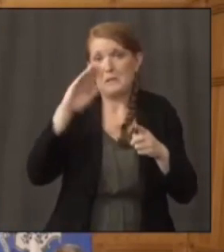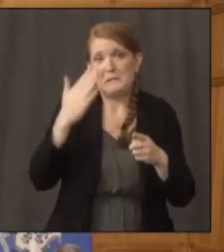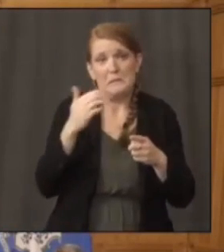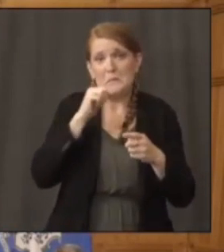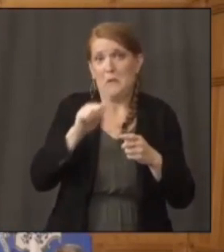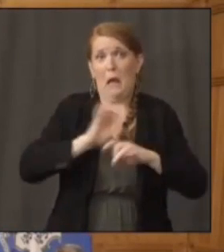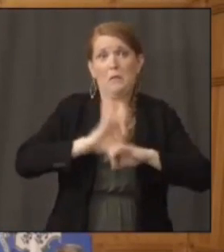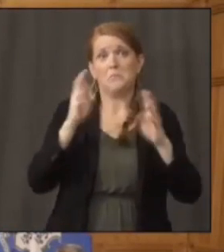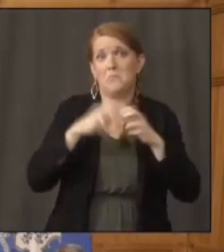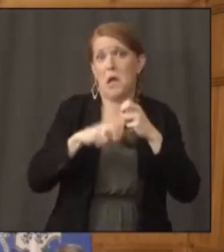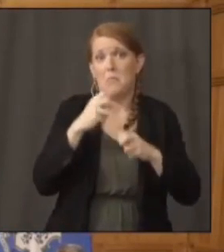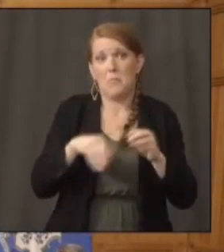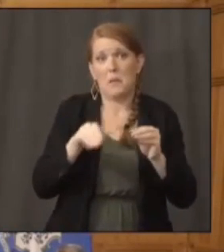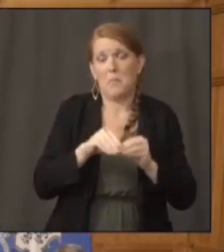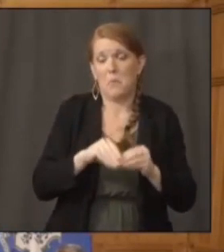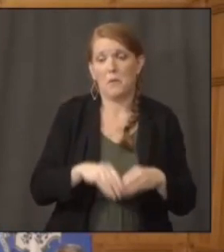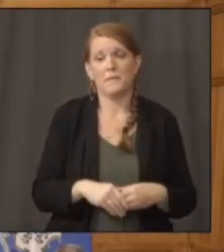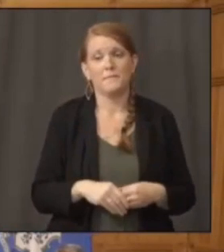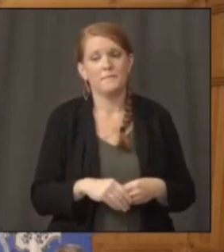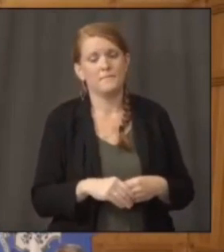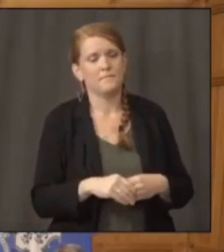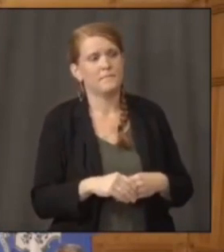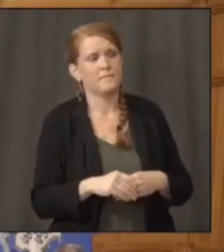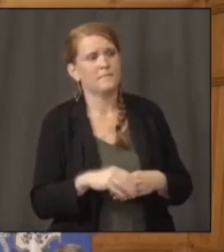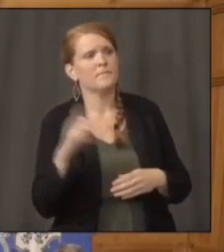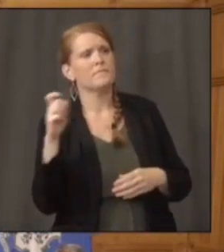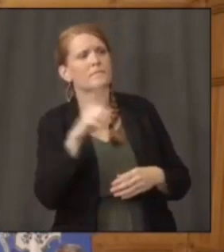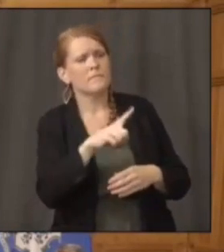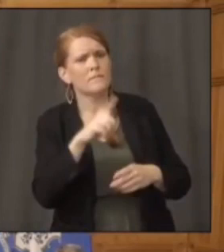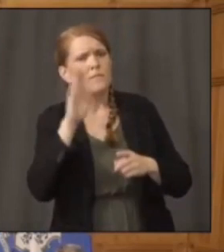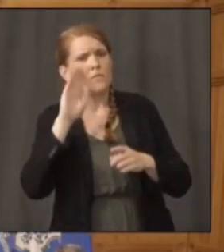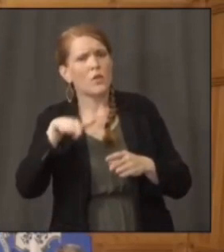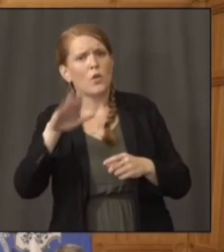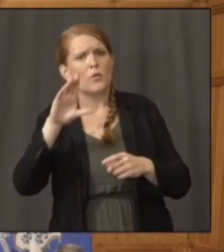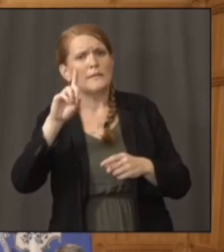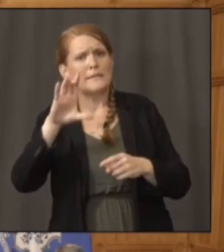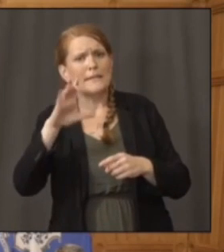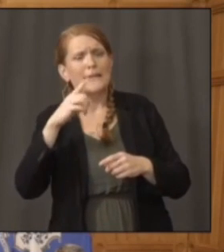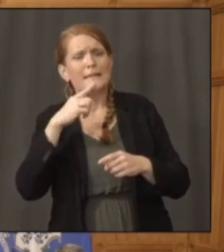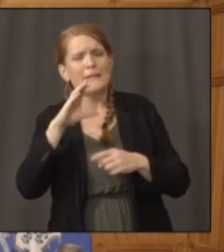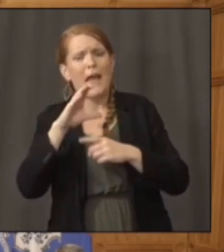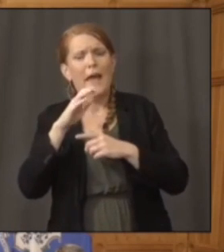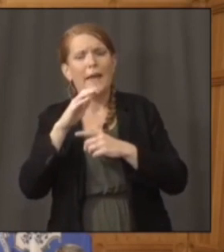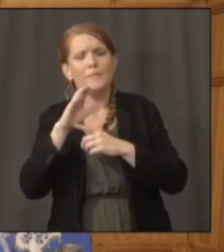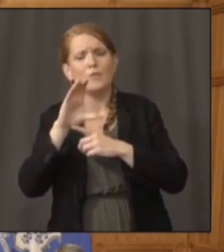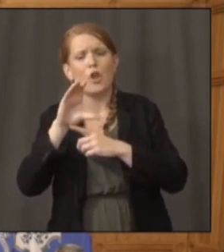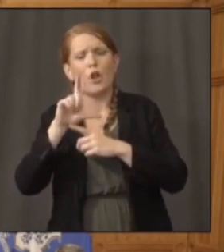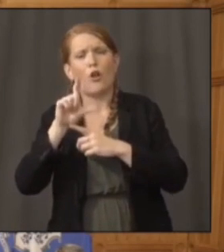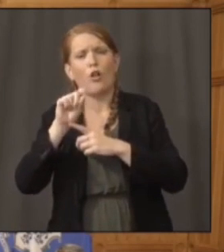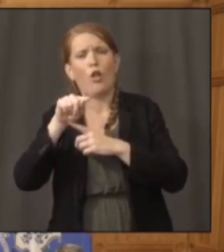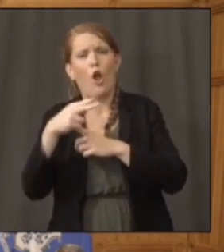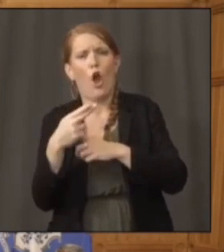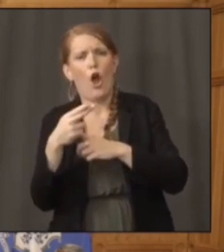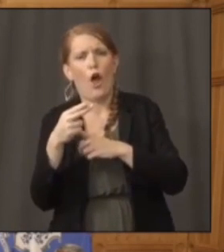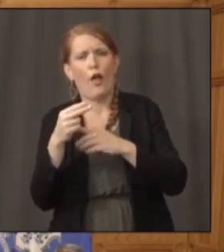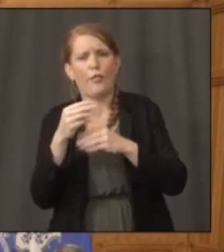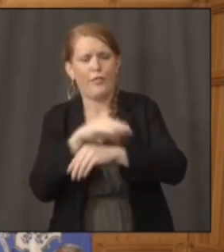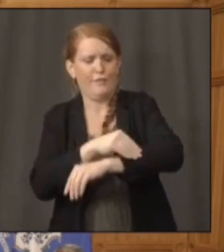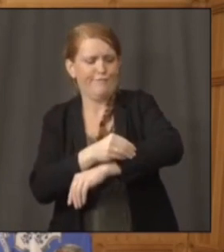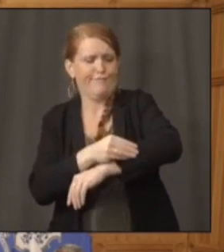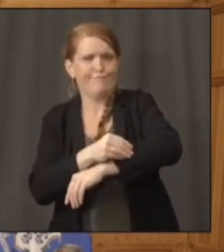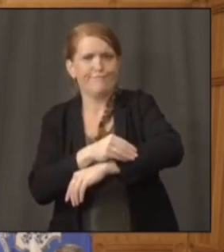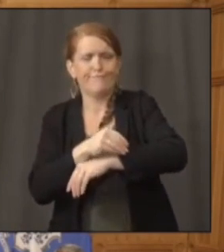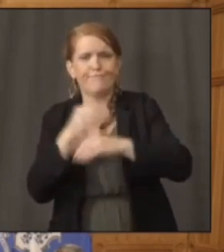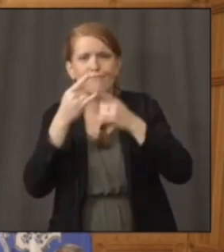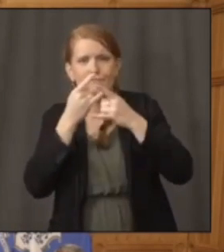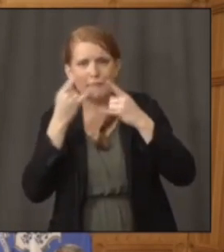the CDC and DPH says that cloth masks are appropriate for PCAs and Medicaid participants.